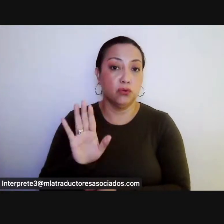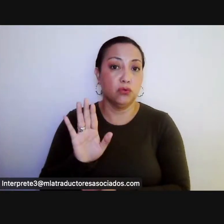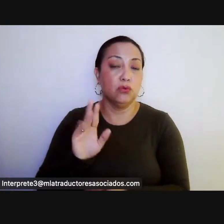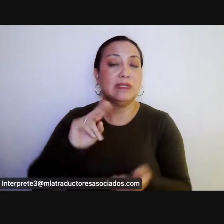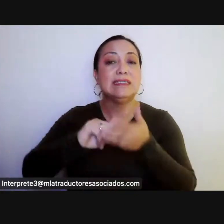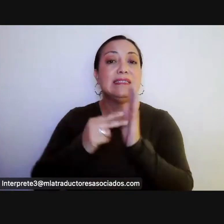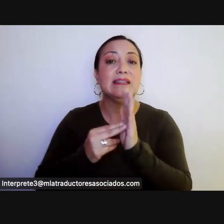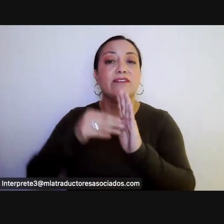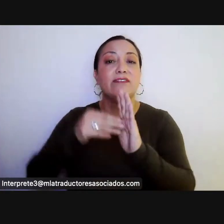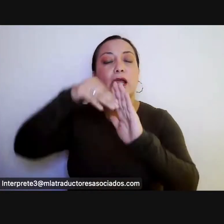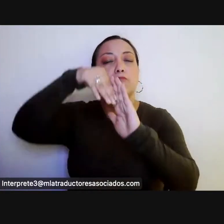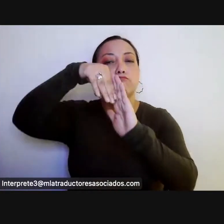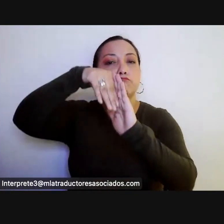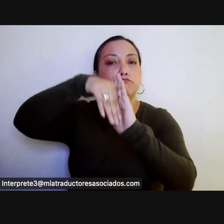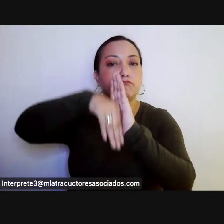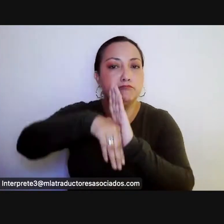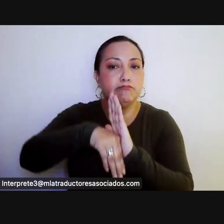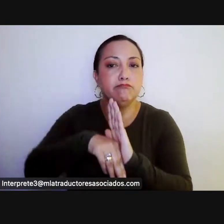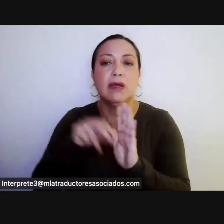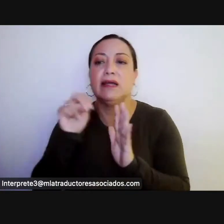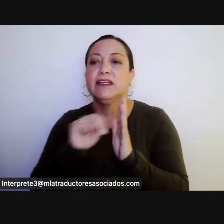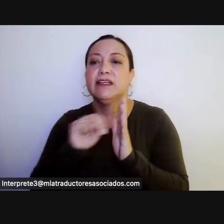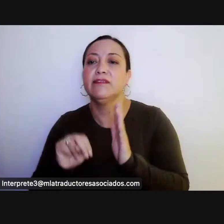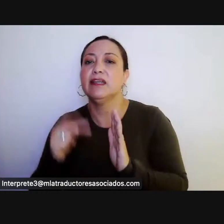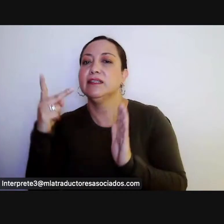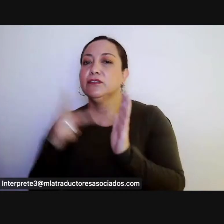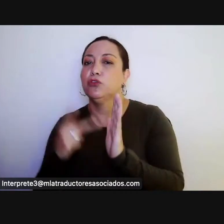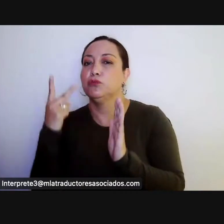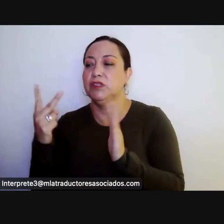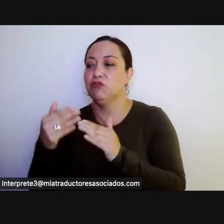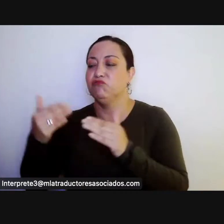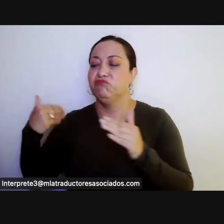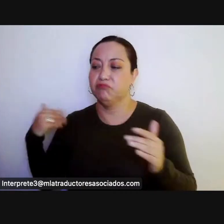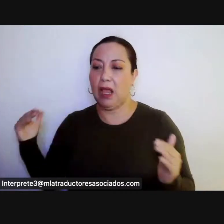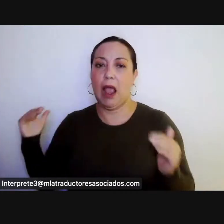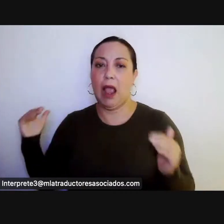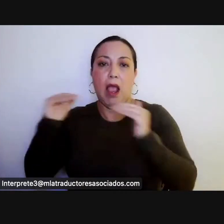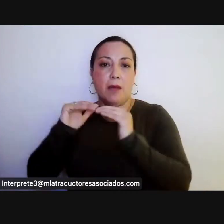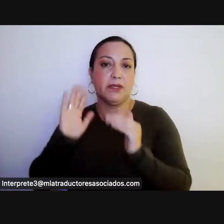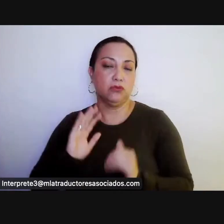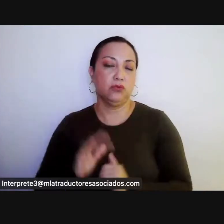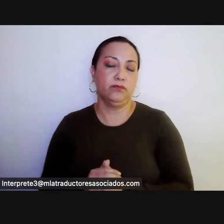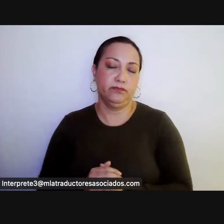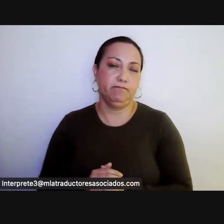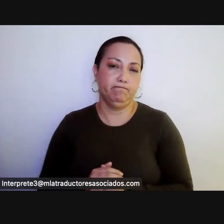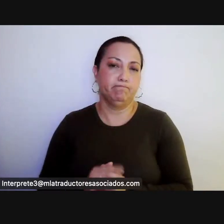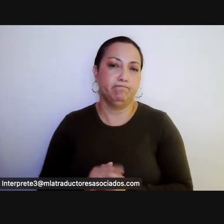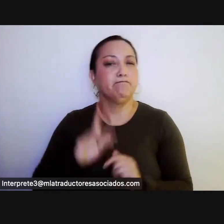46.9% of women employment was reduced.